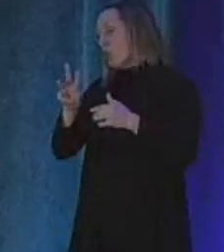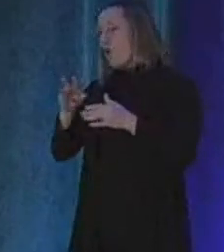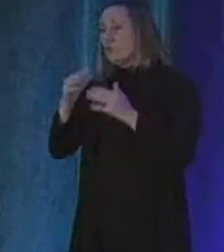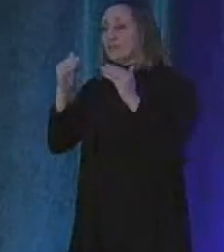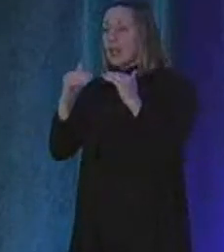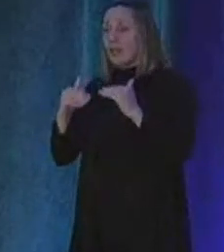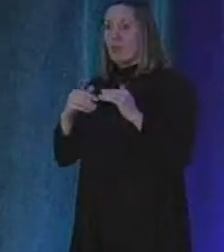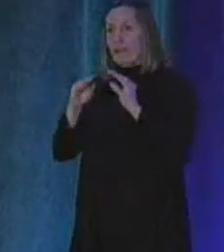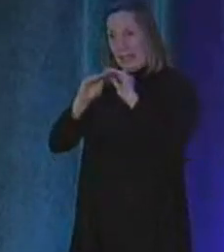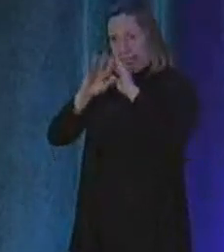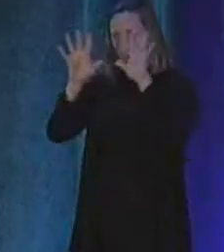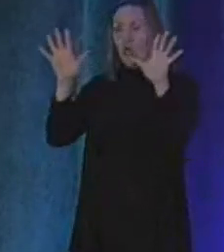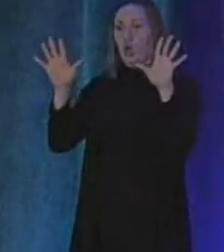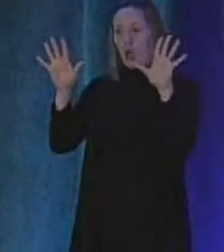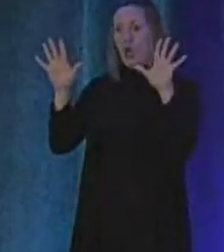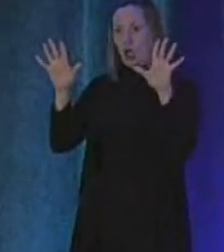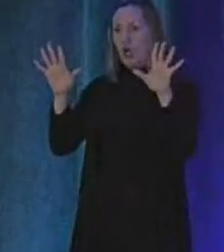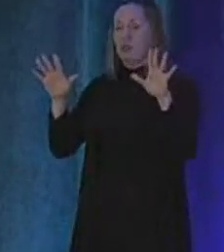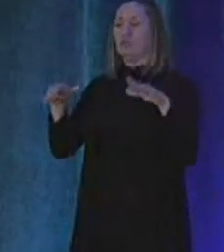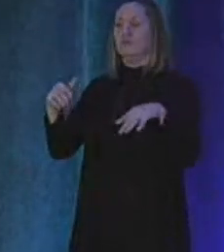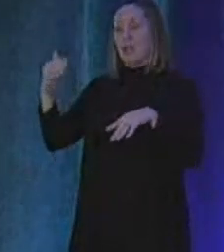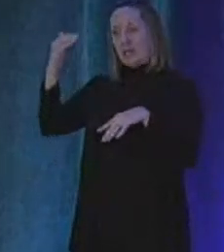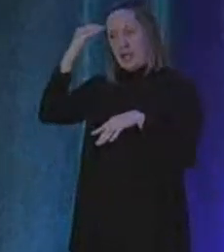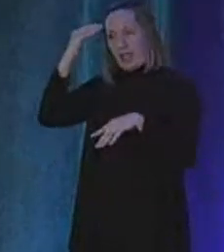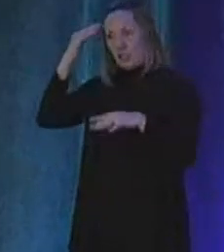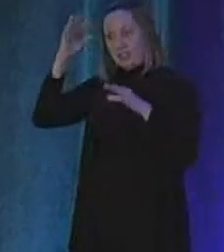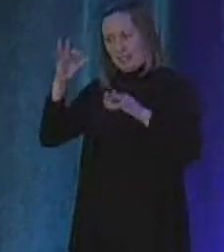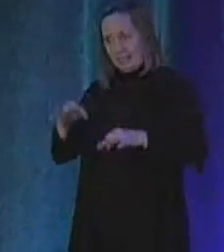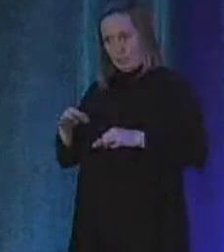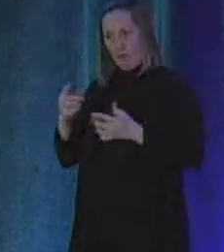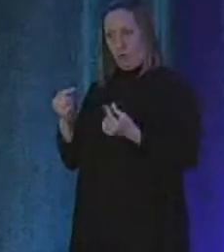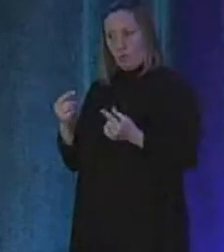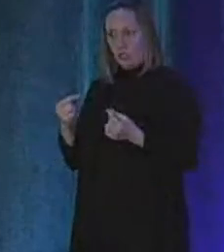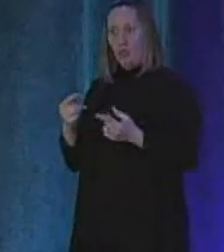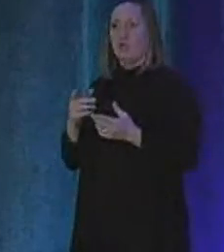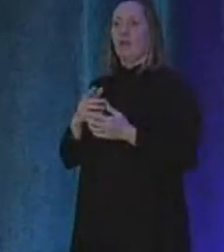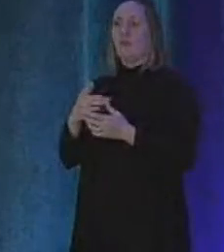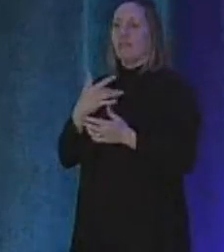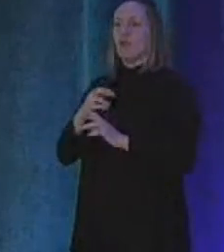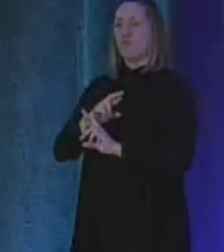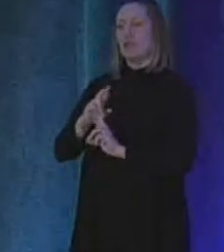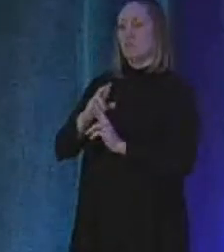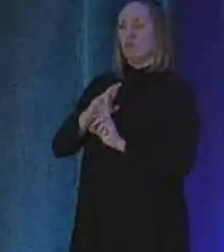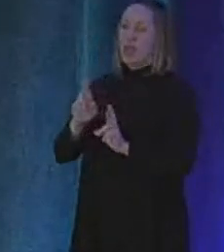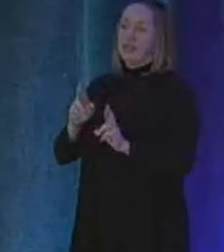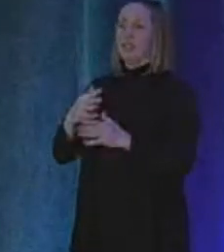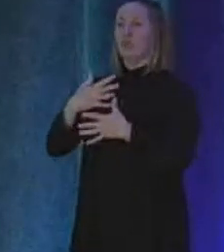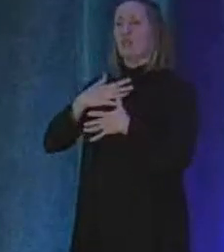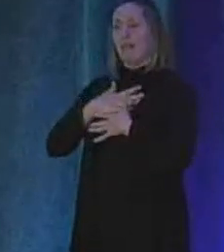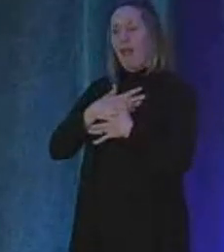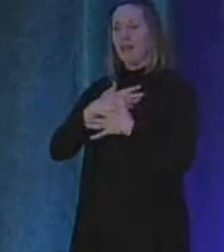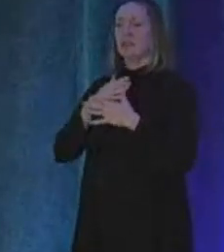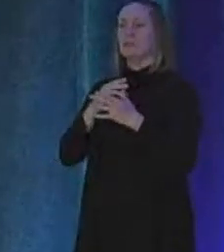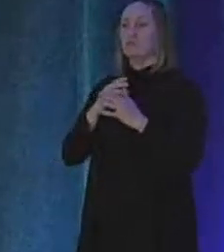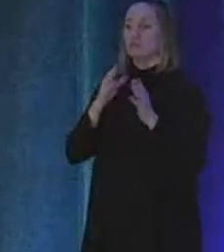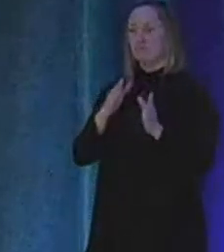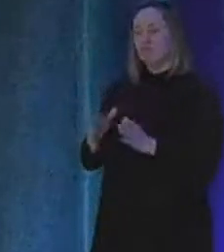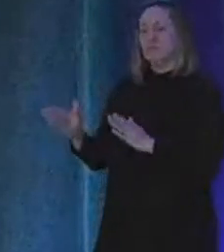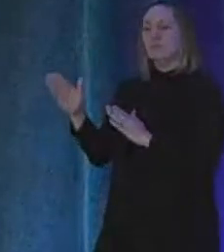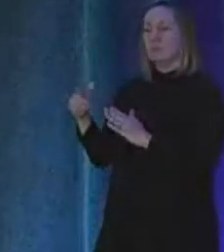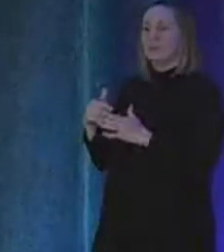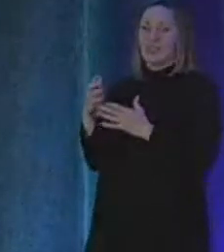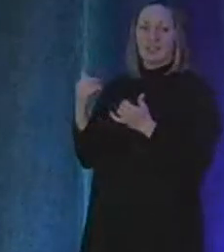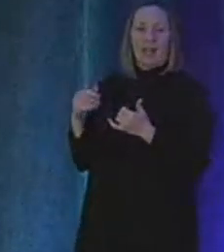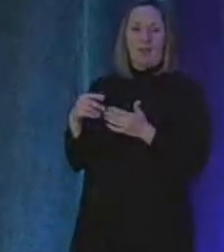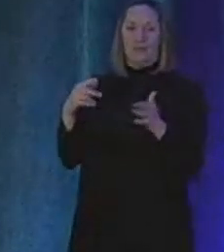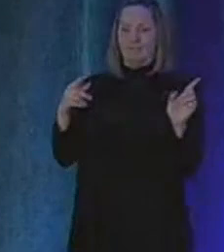conscious decision that we've made where we're going, and we are relaxed and prepared and ready to go. So now we can apply, apparently, a dancing emoji